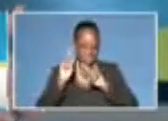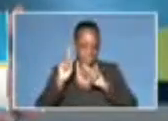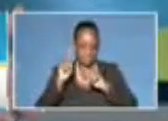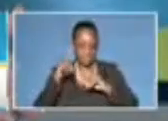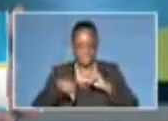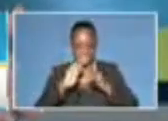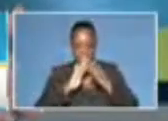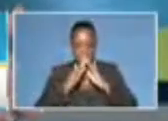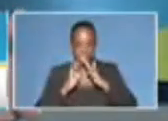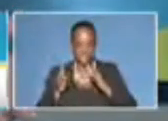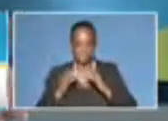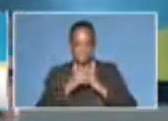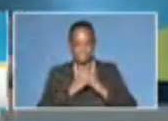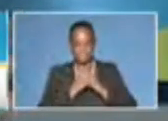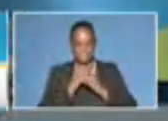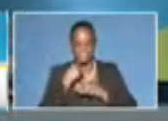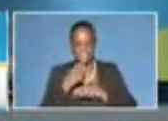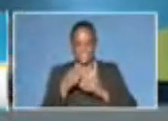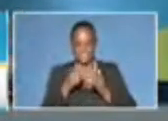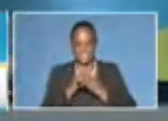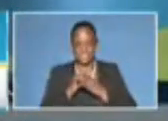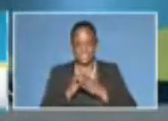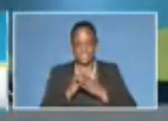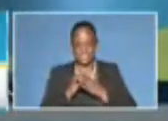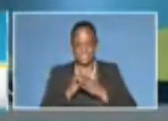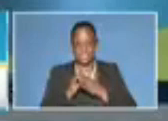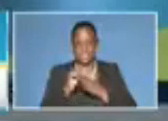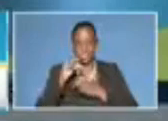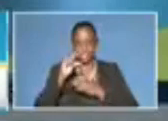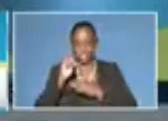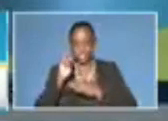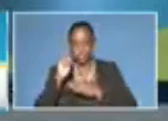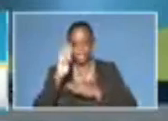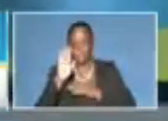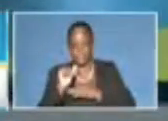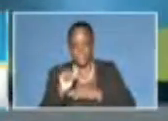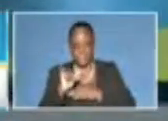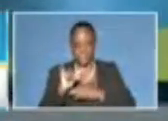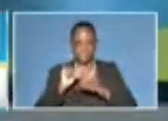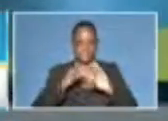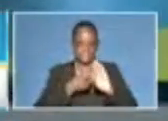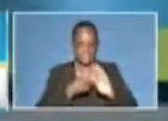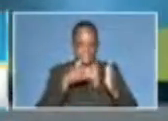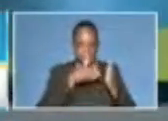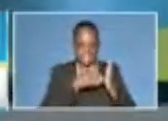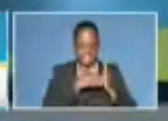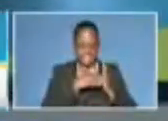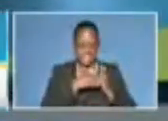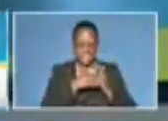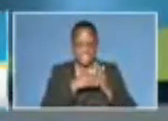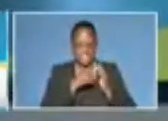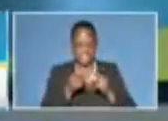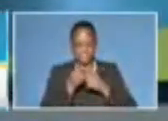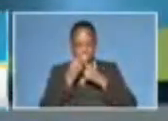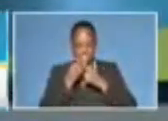And speaking of downtown, after a decade plus hiatus, the Bahamas Goombay Festival returned this weekend in many islands, including